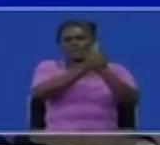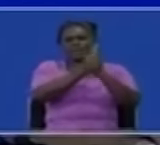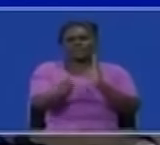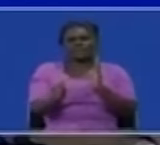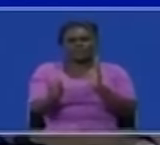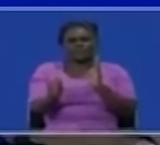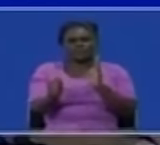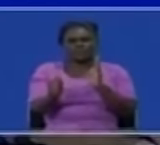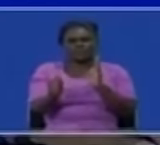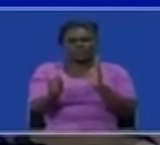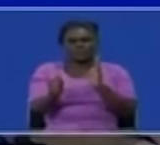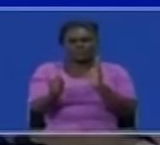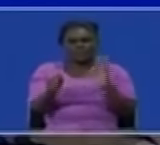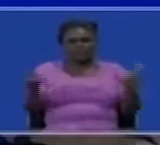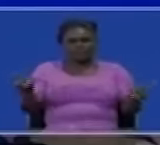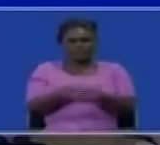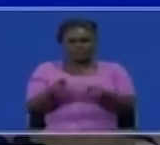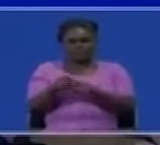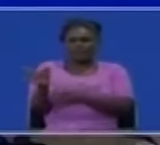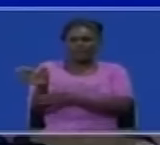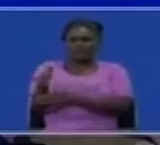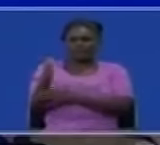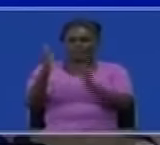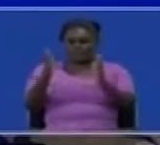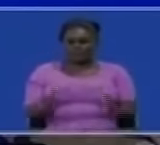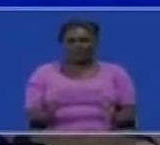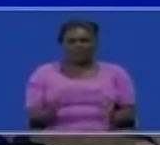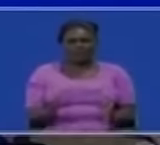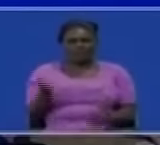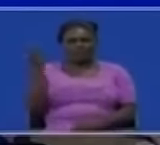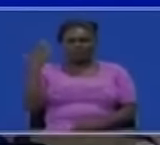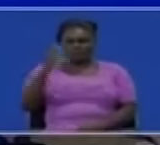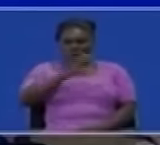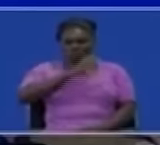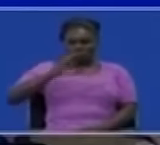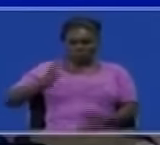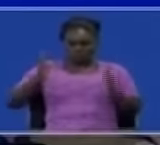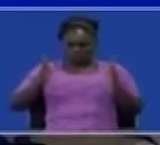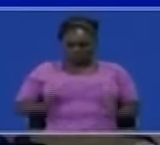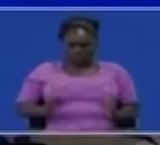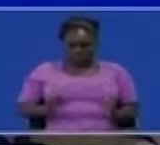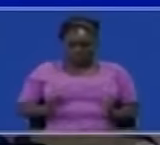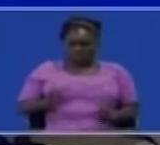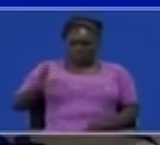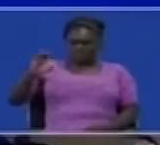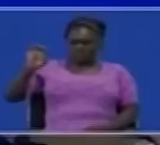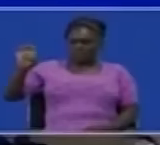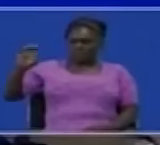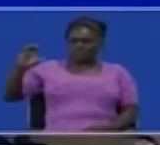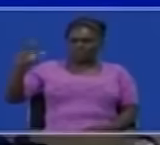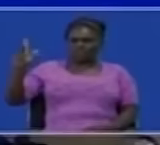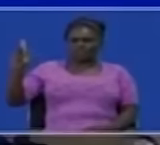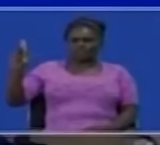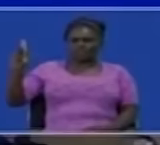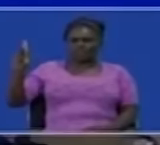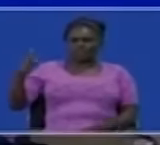at Multimedia University, as well as Ambassador Jack Tumwa. He's a former commissioner at the now defunct ECK to talk about